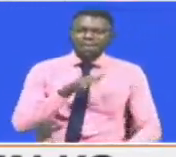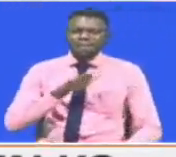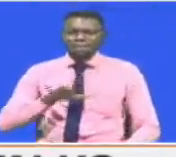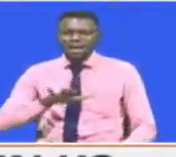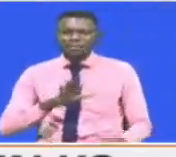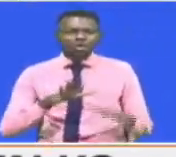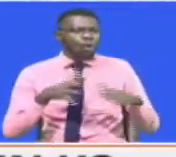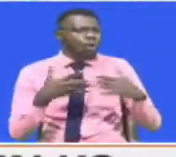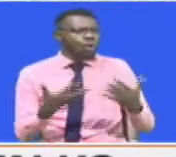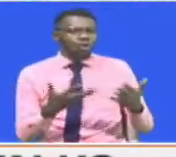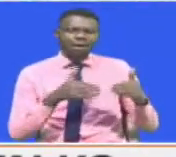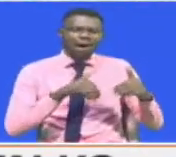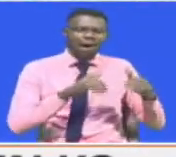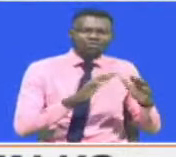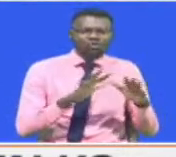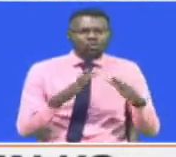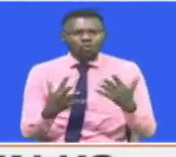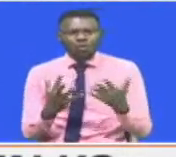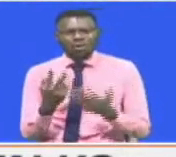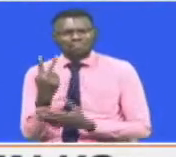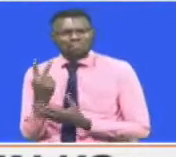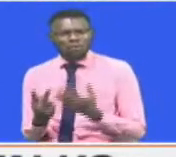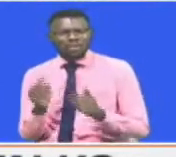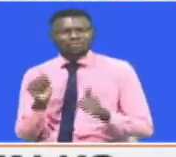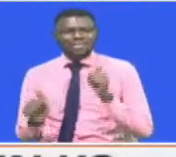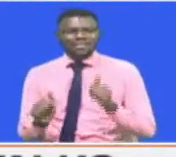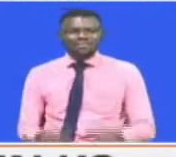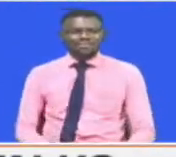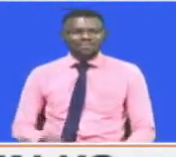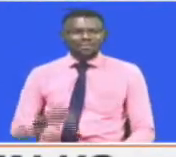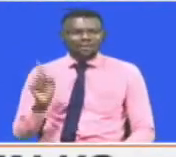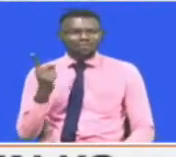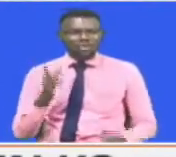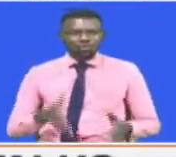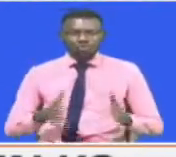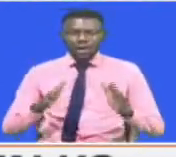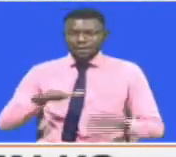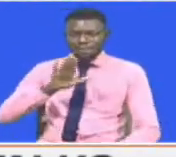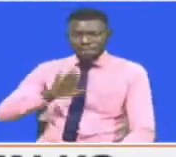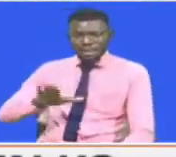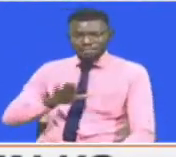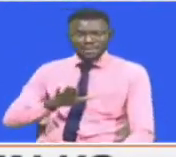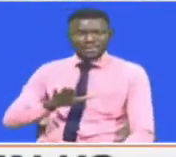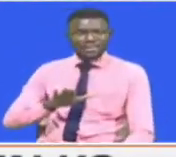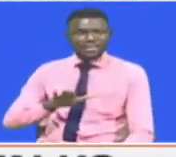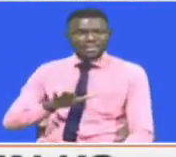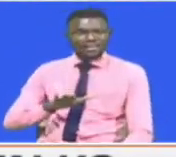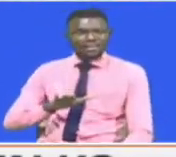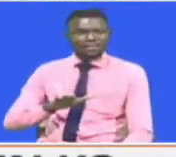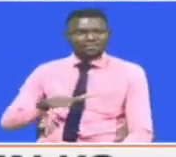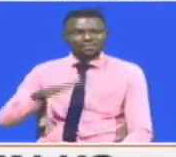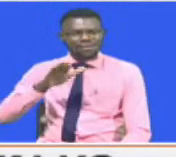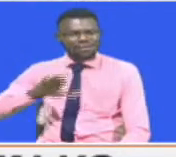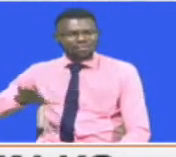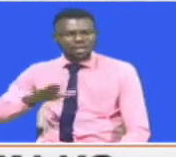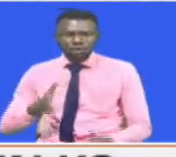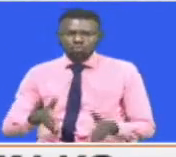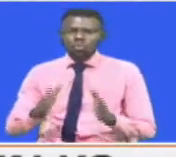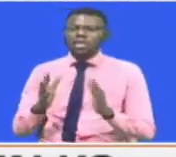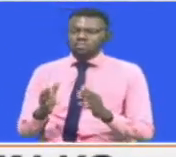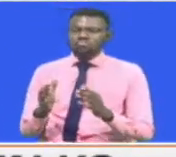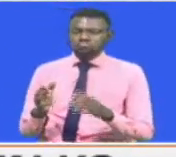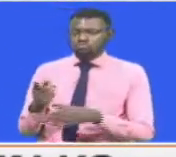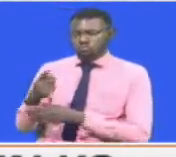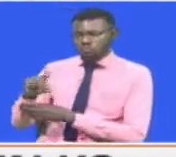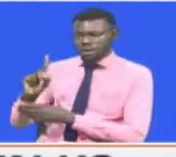Parliament or both. The first channel is the parliamentary route. And if it was the parliamentary route, then you'd be right. It would